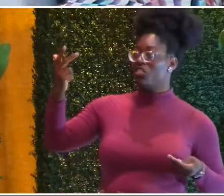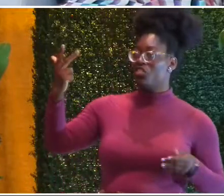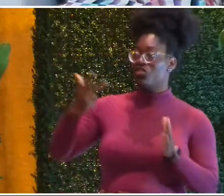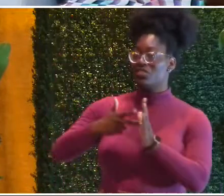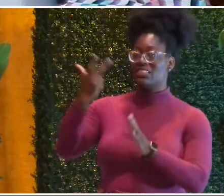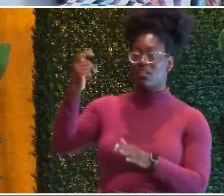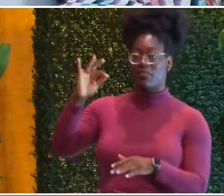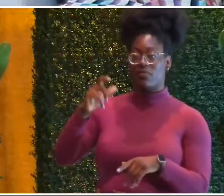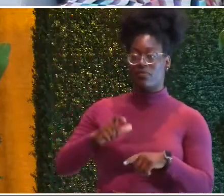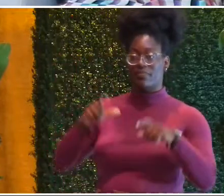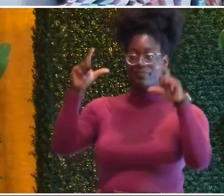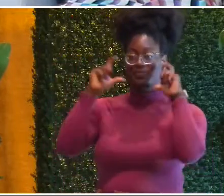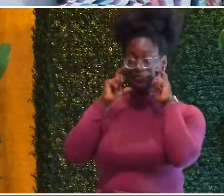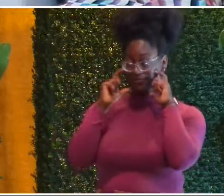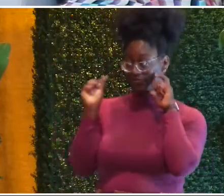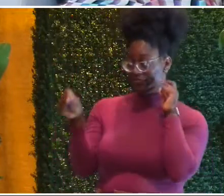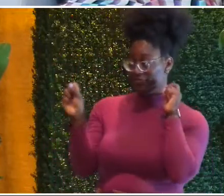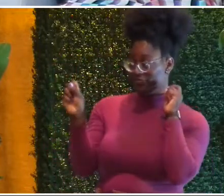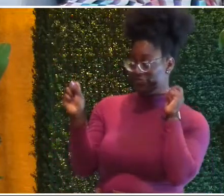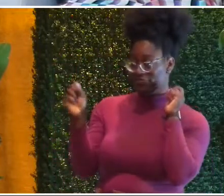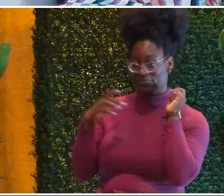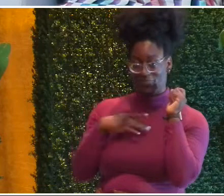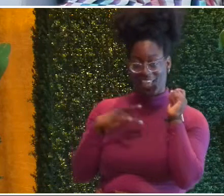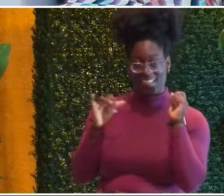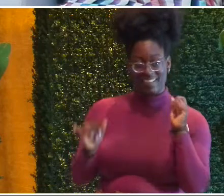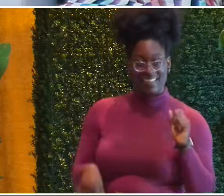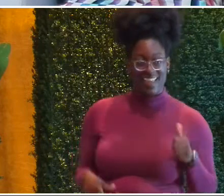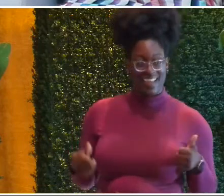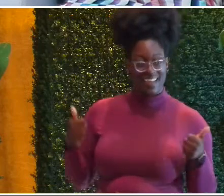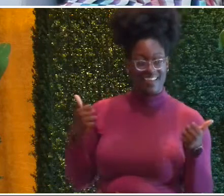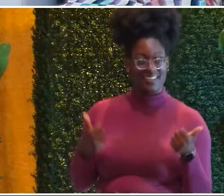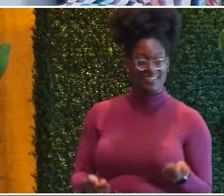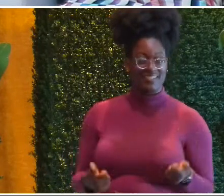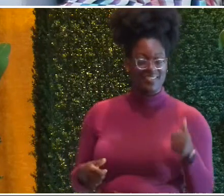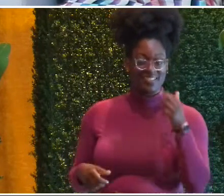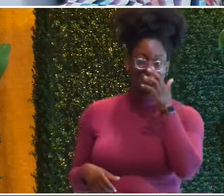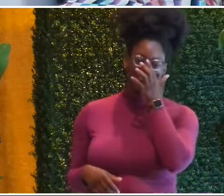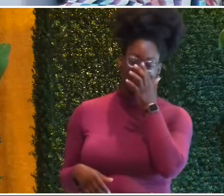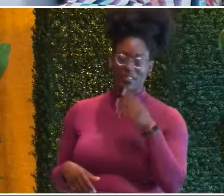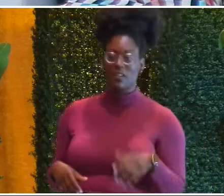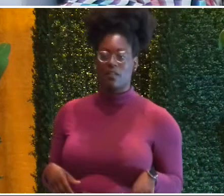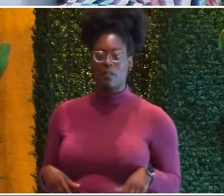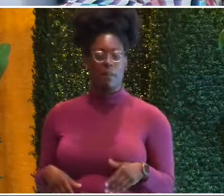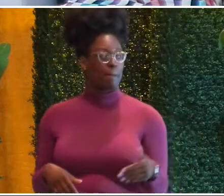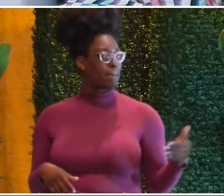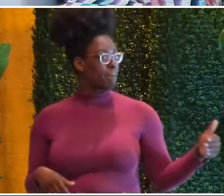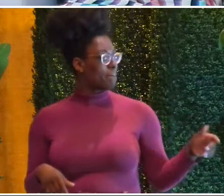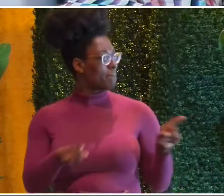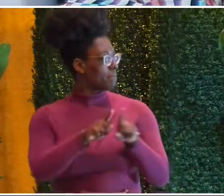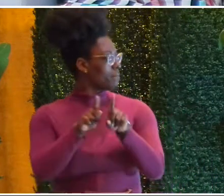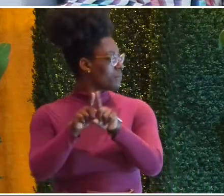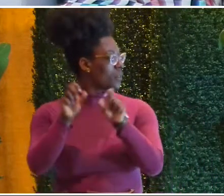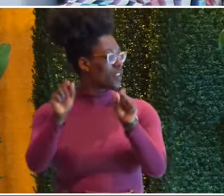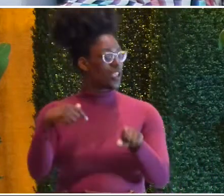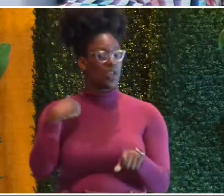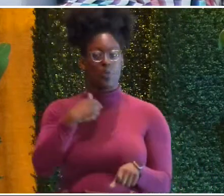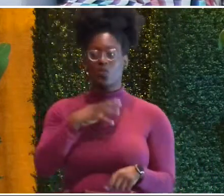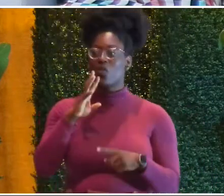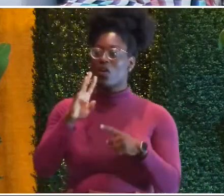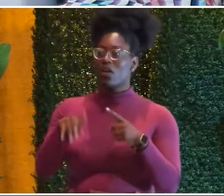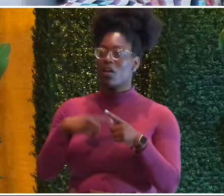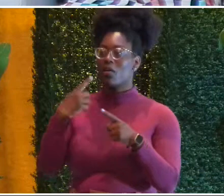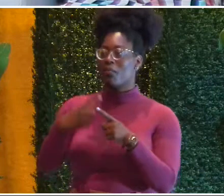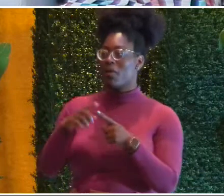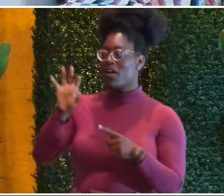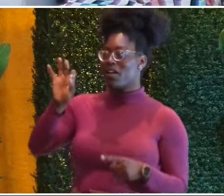on. I love it. I love it. Can we also do something about this floodlight situation? There's a lot of light and echo